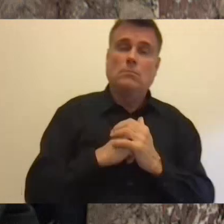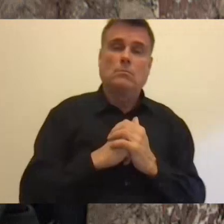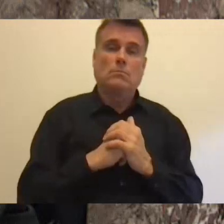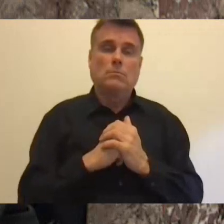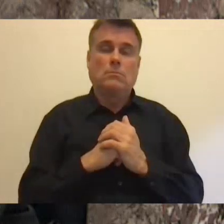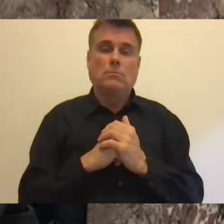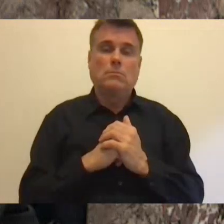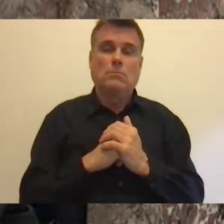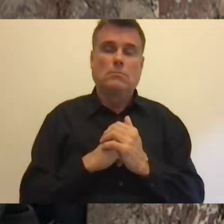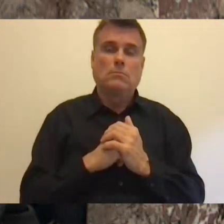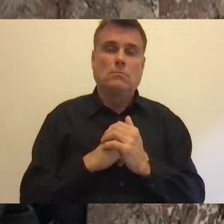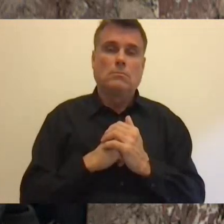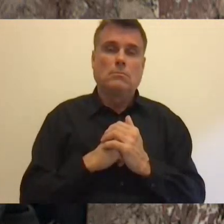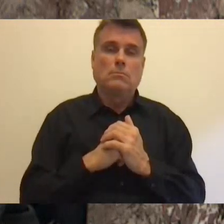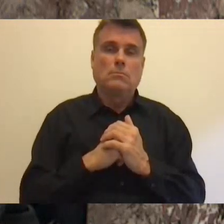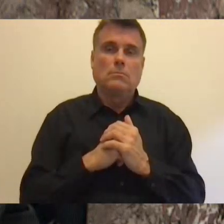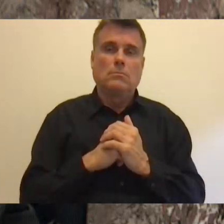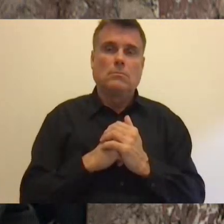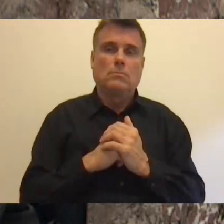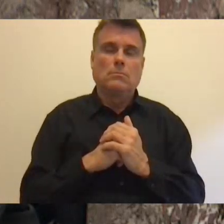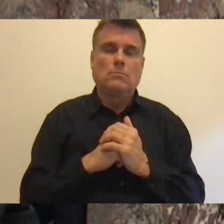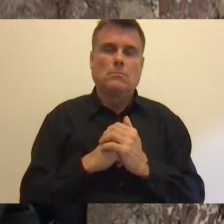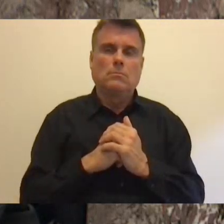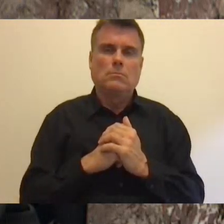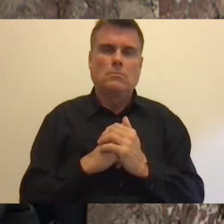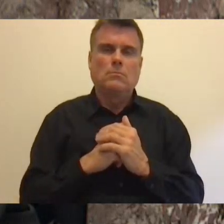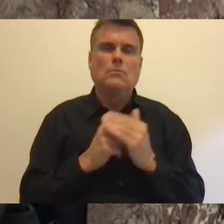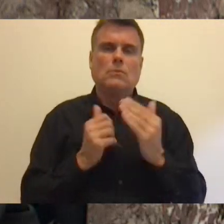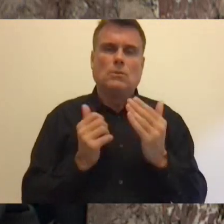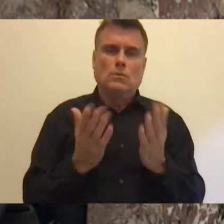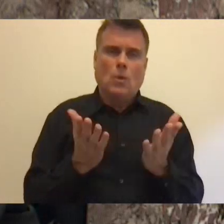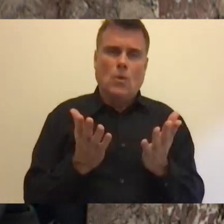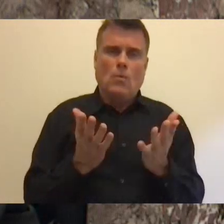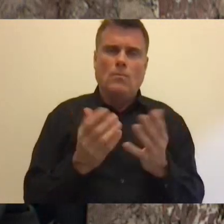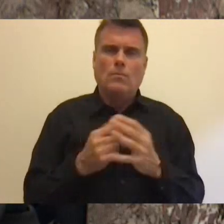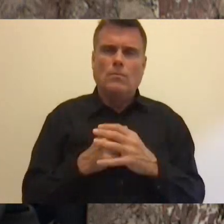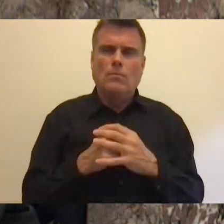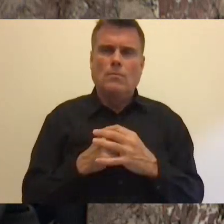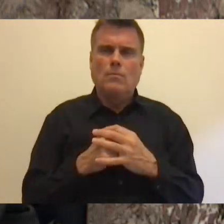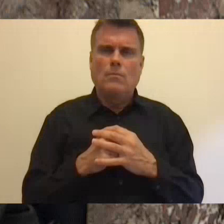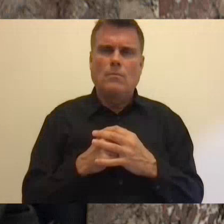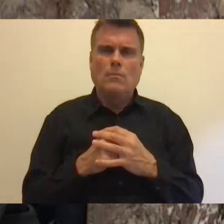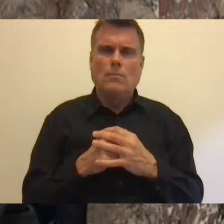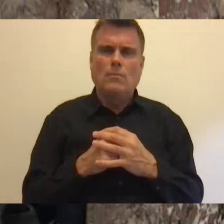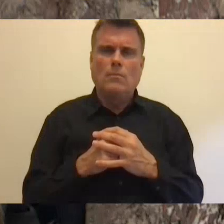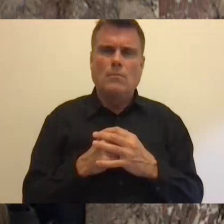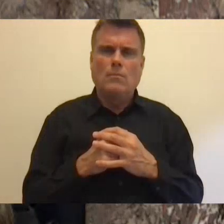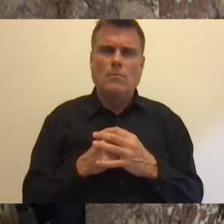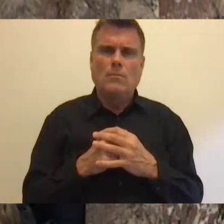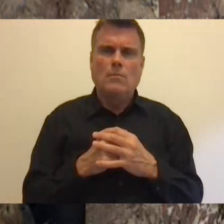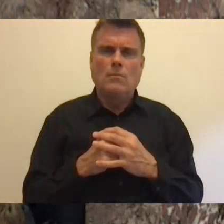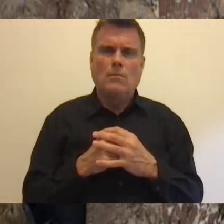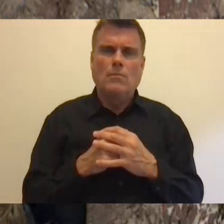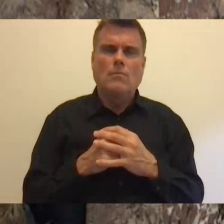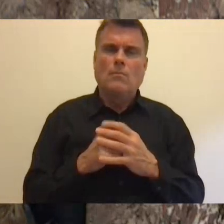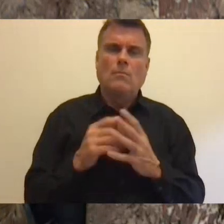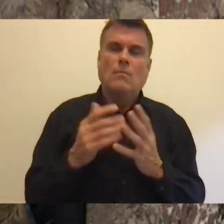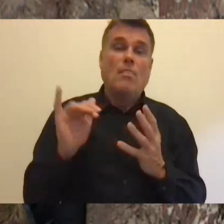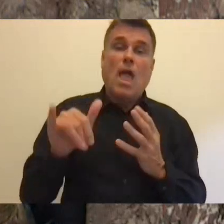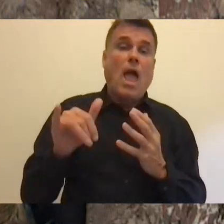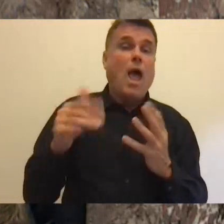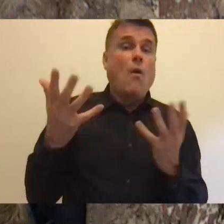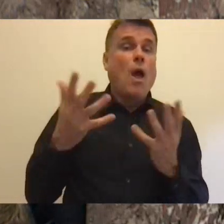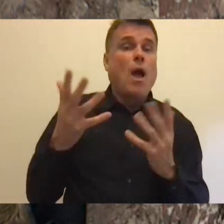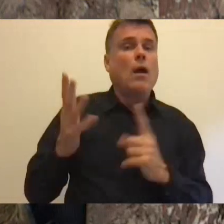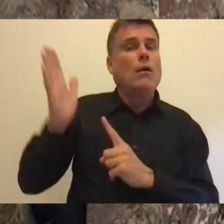Is Honourable Speaker, the result of a provincial health order. The purpose of that provincial health order